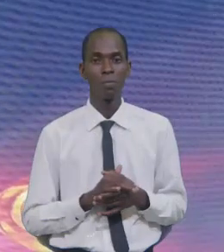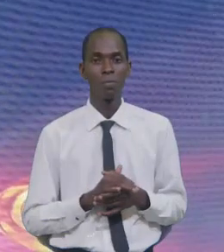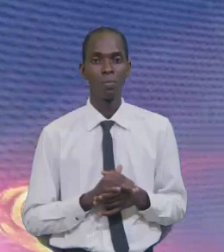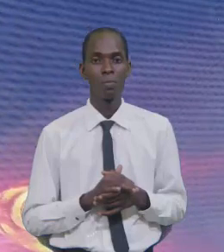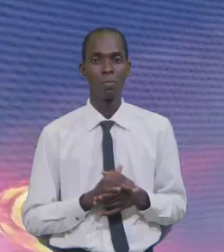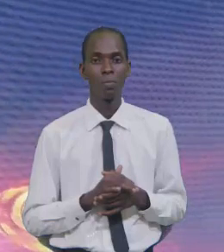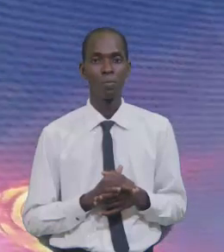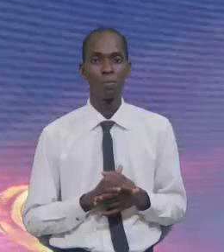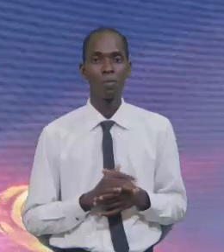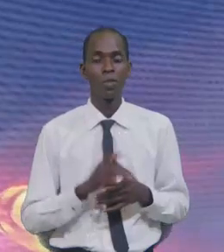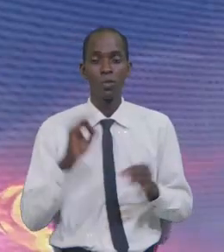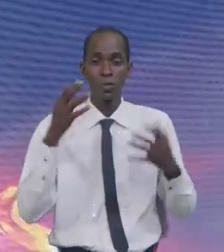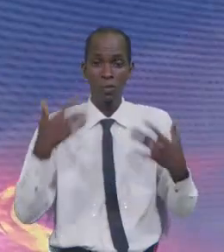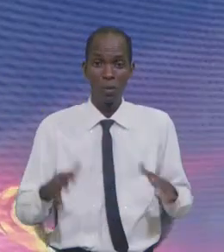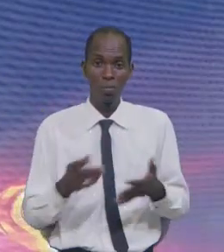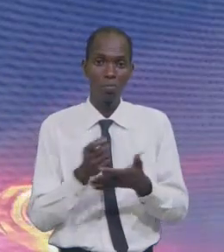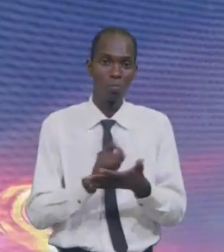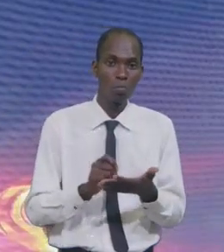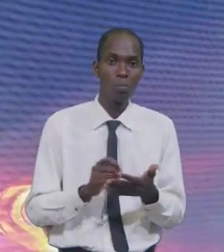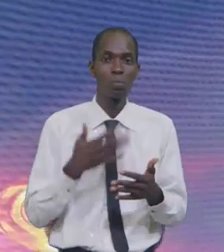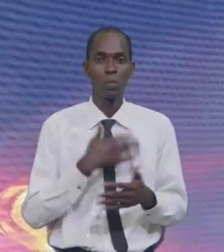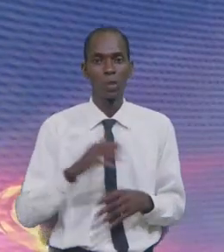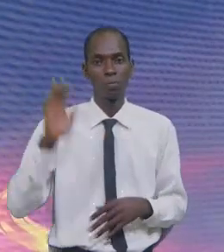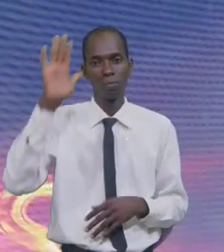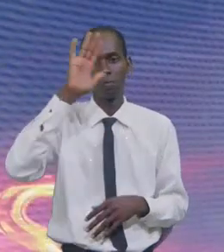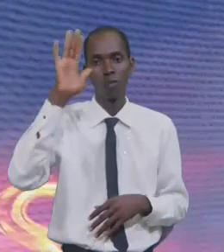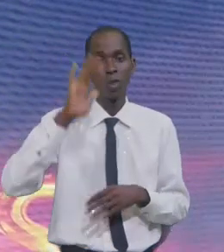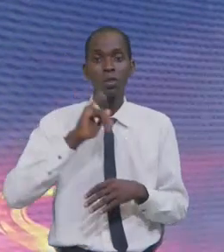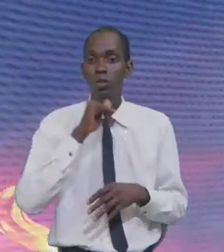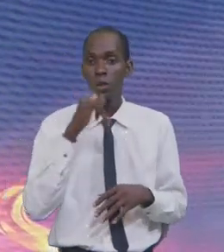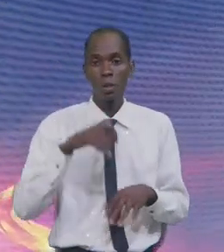you can wave at me. Don't go yet.